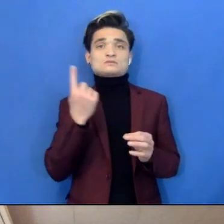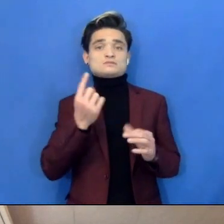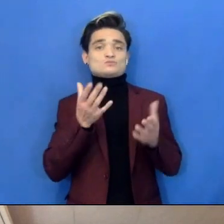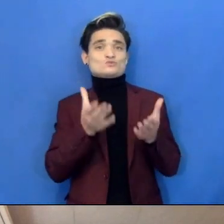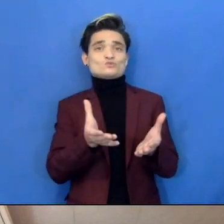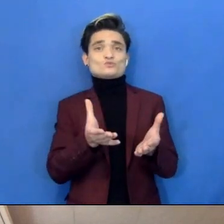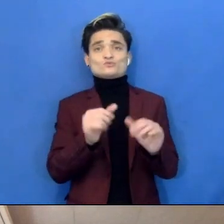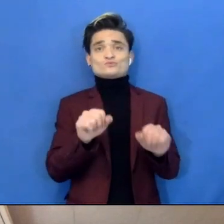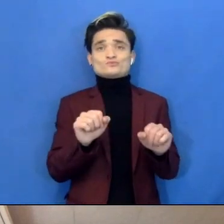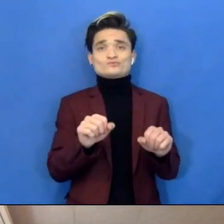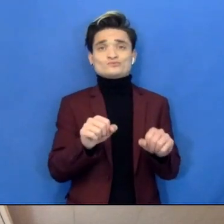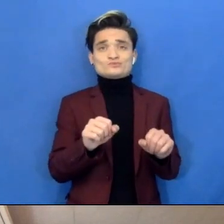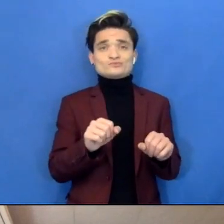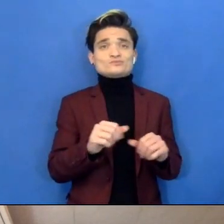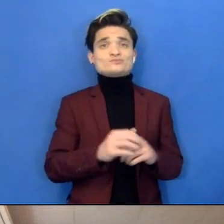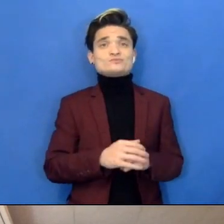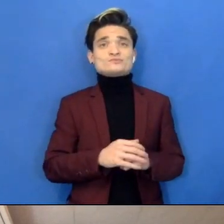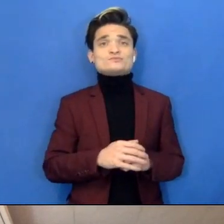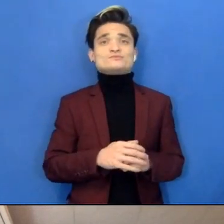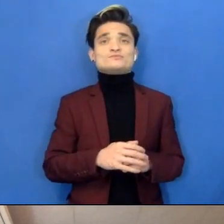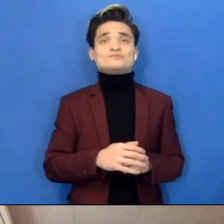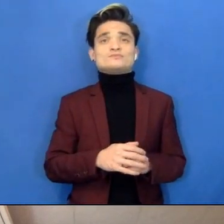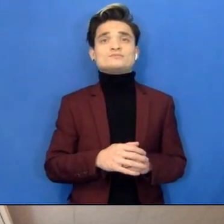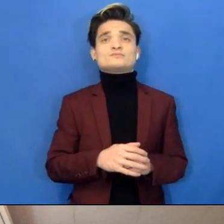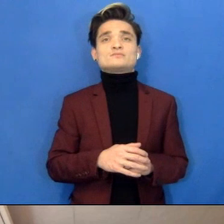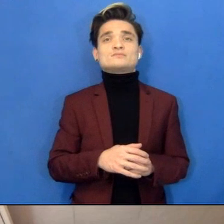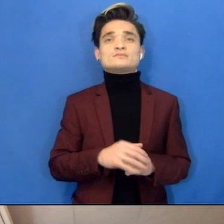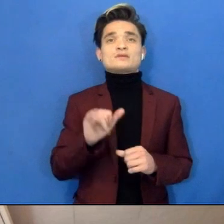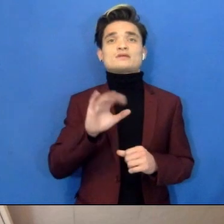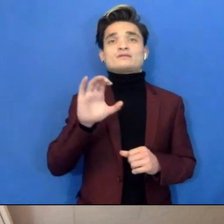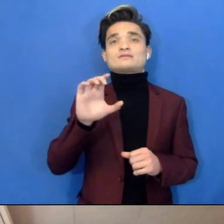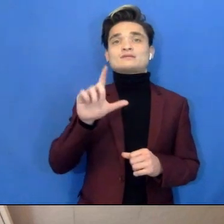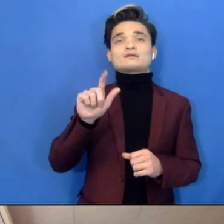clay, and we decide what shape to give.